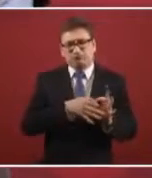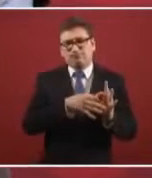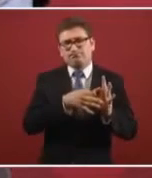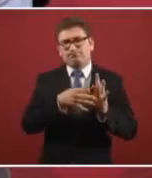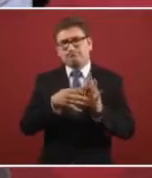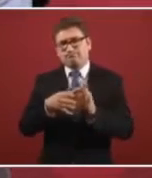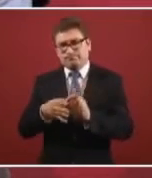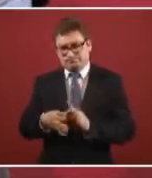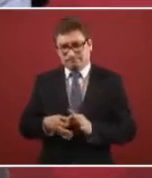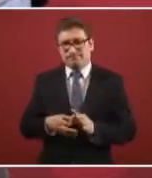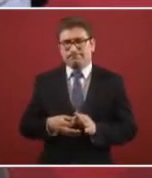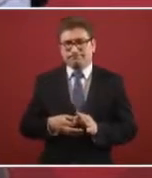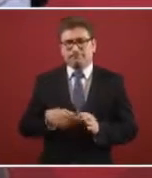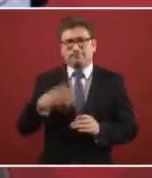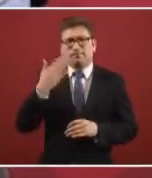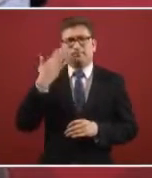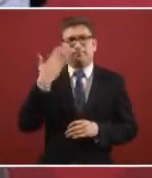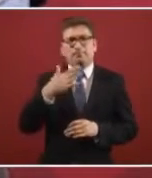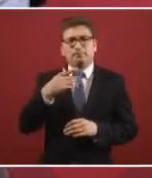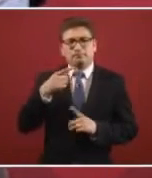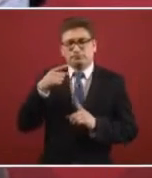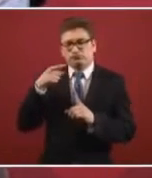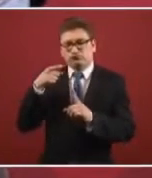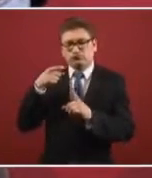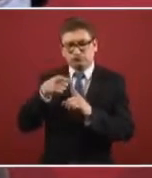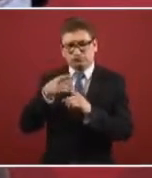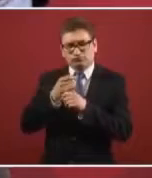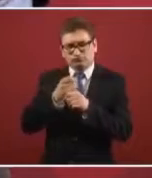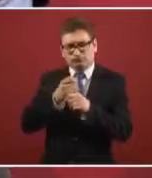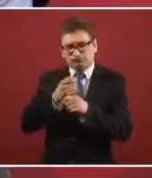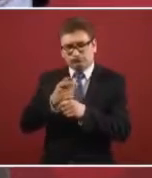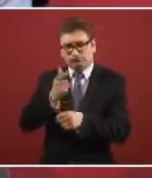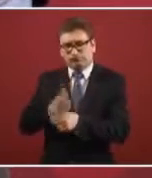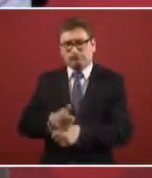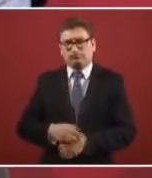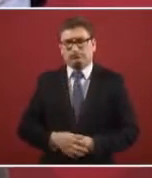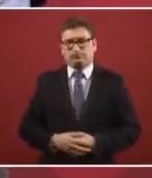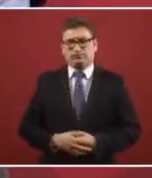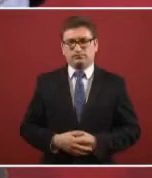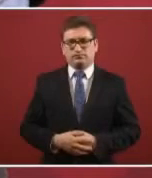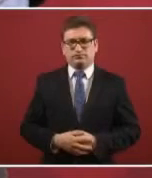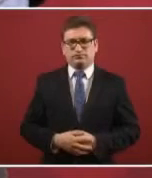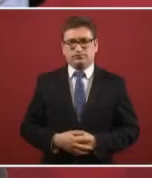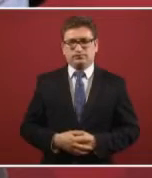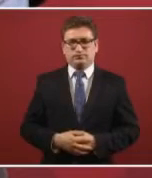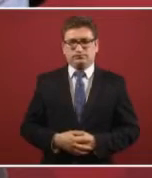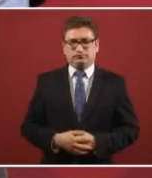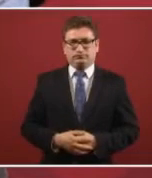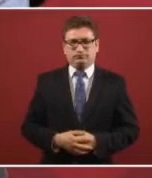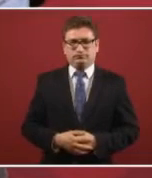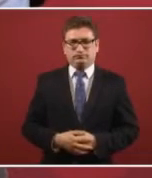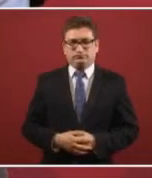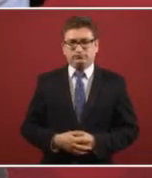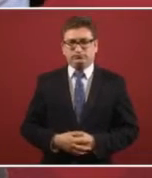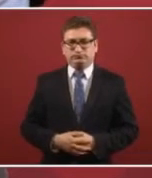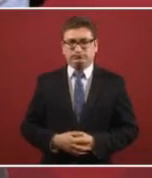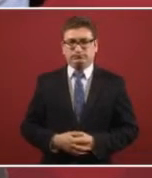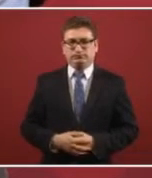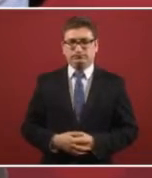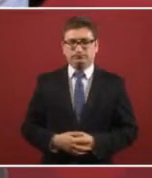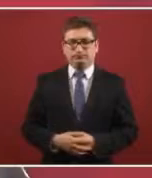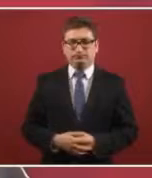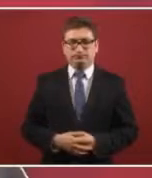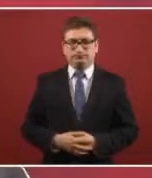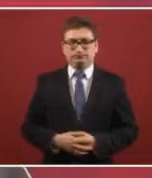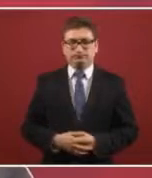acts para conocer los hechos. To know the acts or the truth of the